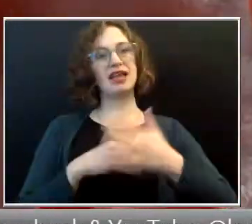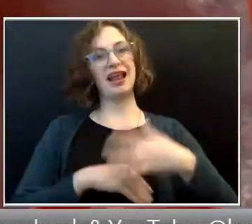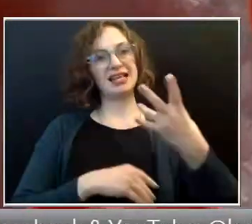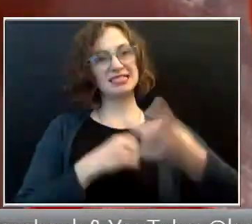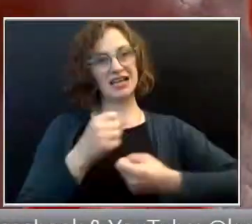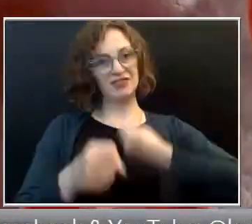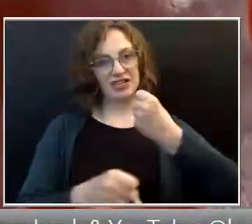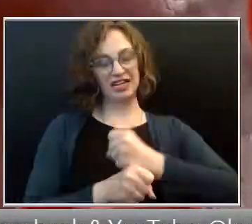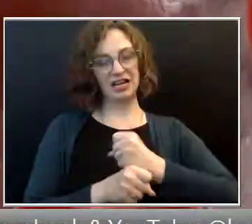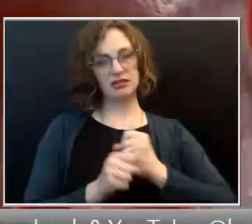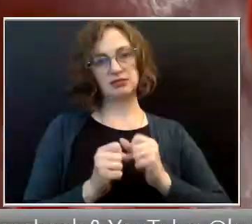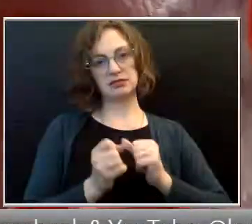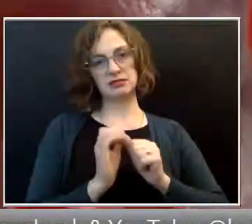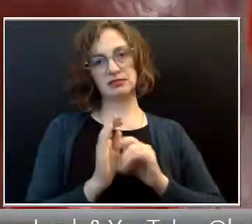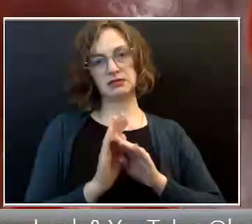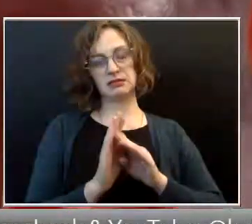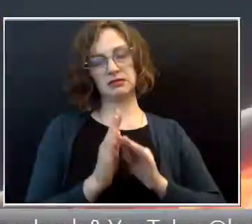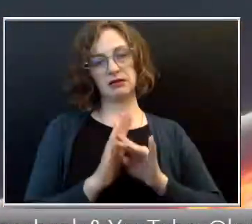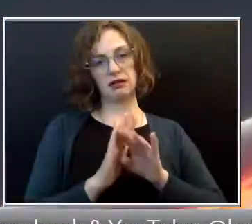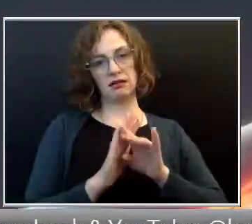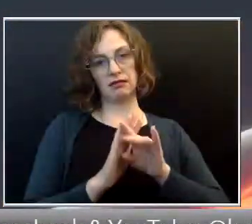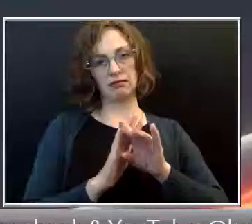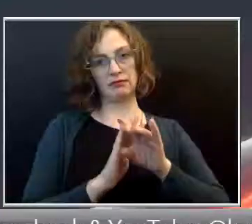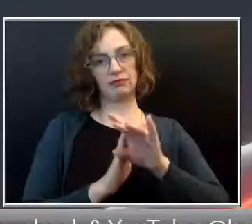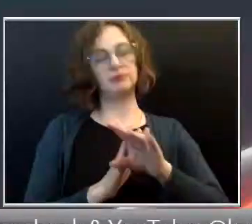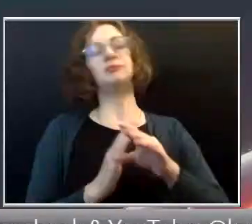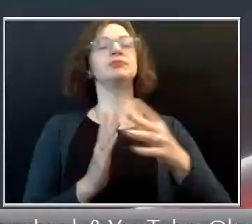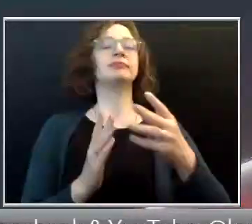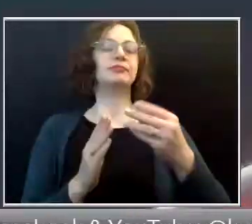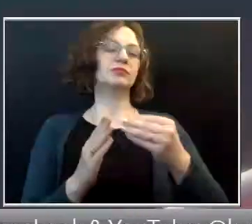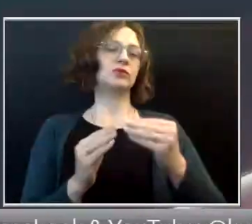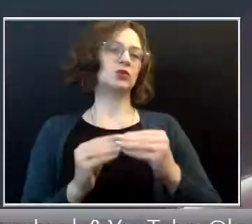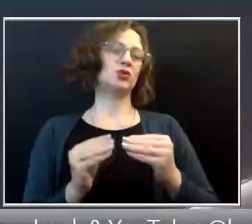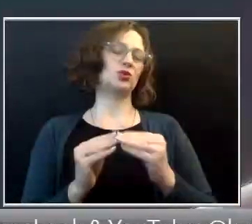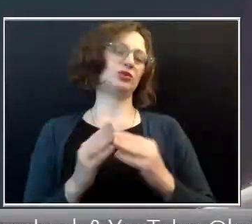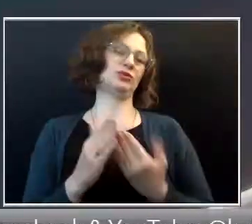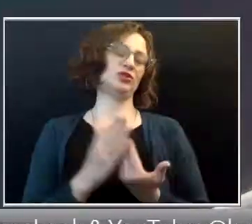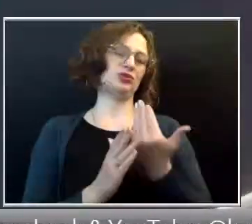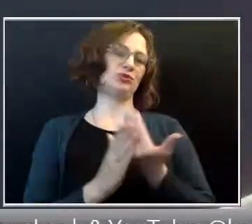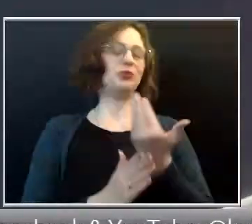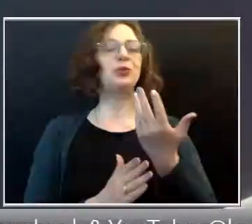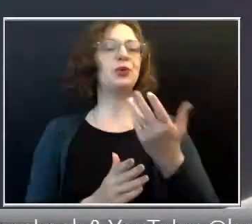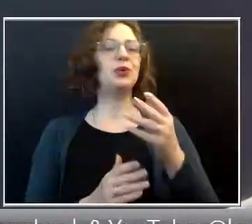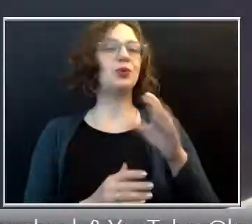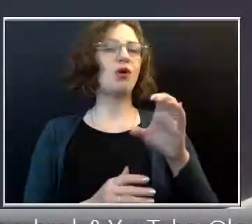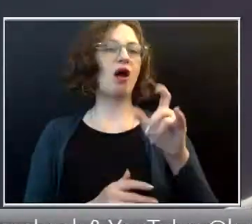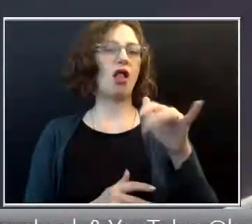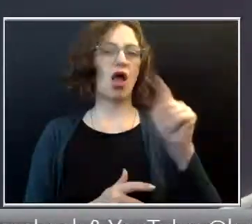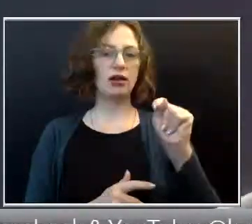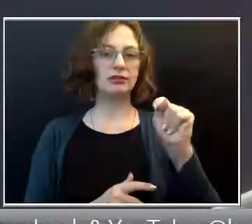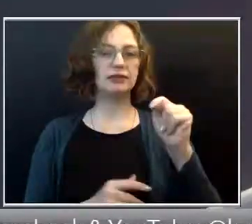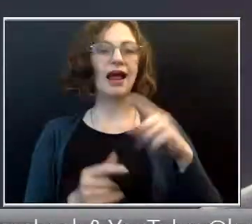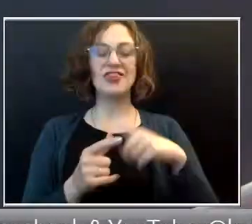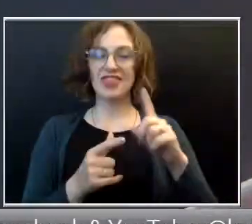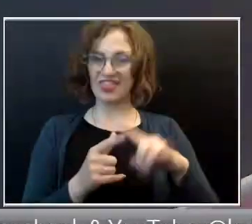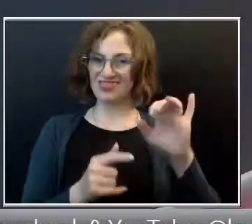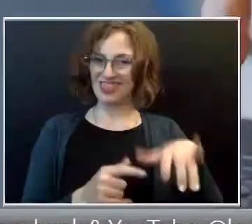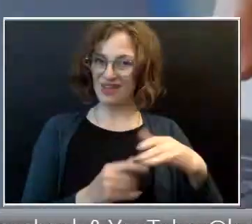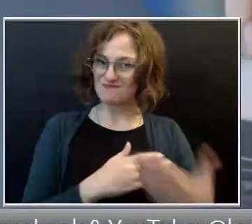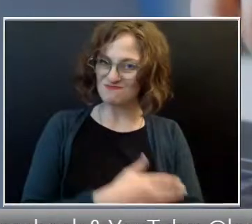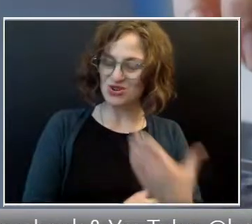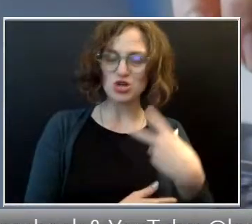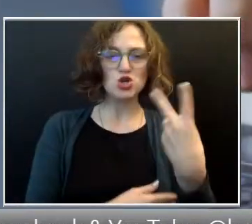time bomb in his chest. And that December morning, 2 pieces of the clot had broken off and traveled to Doug's